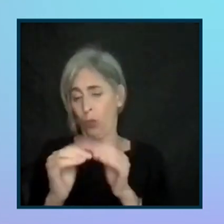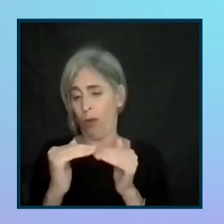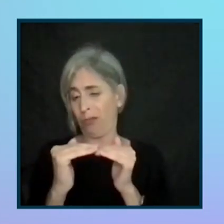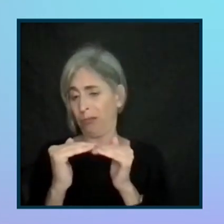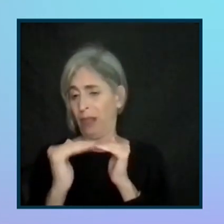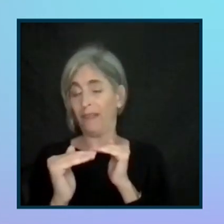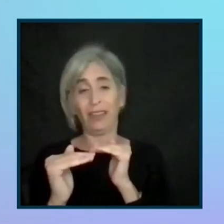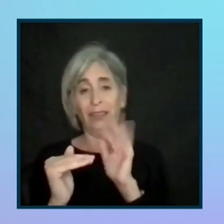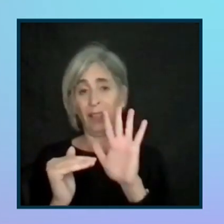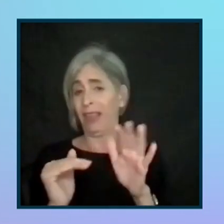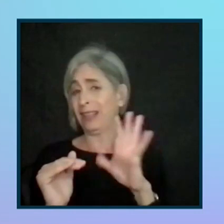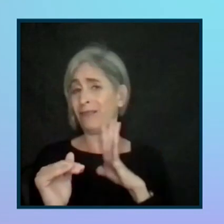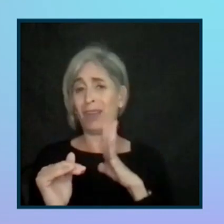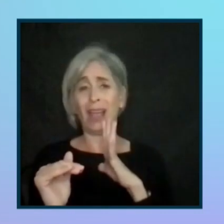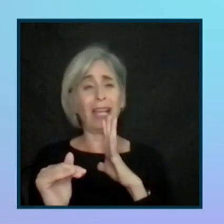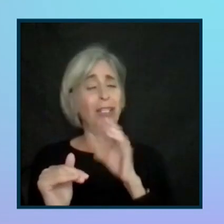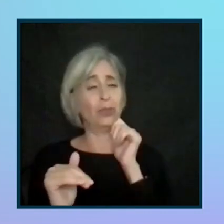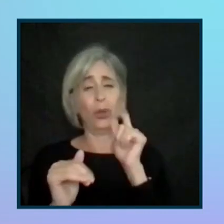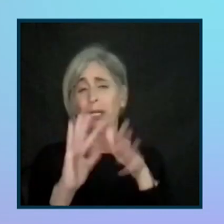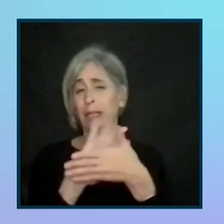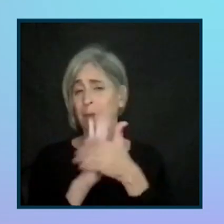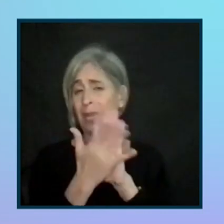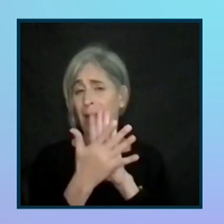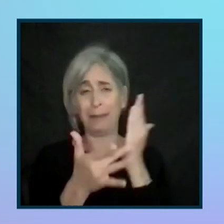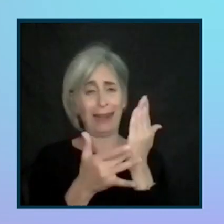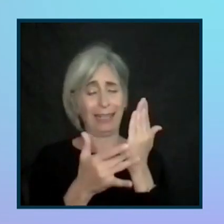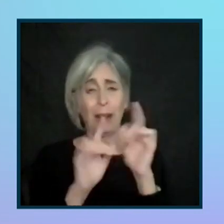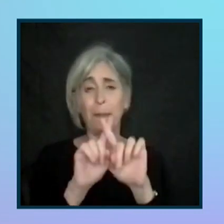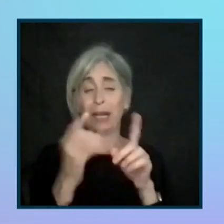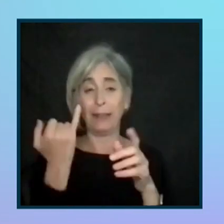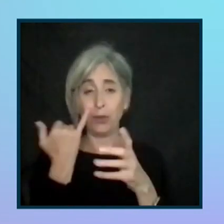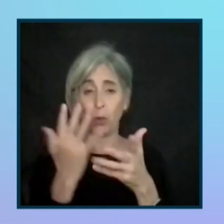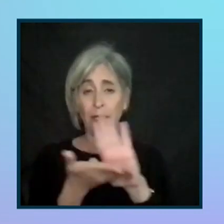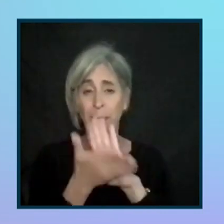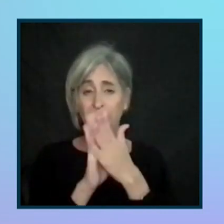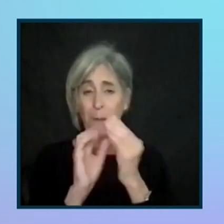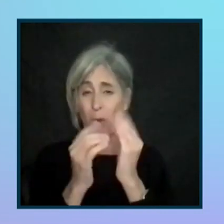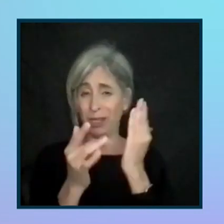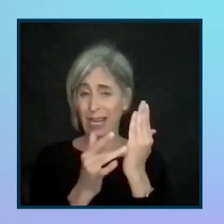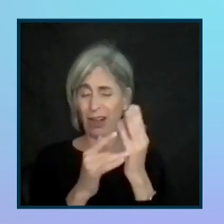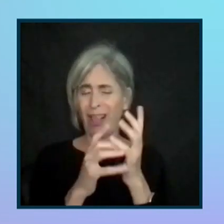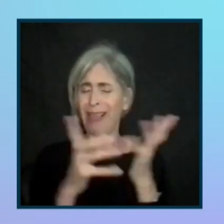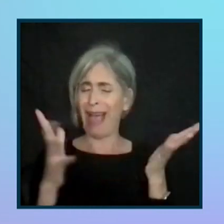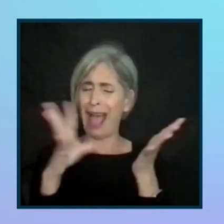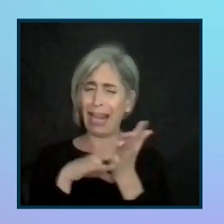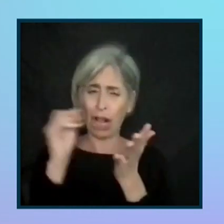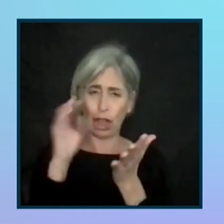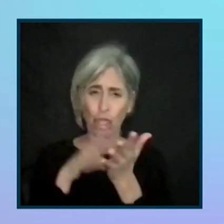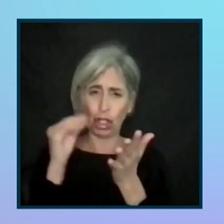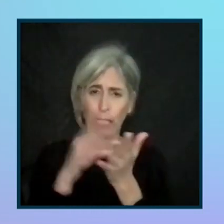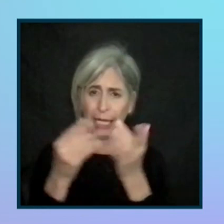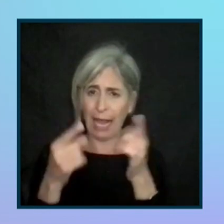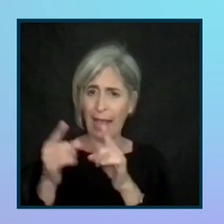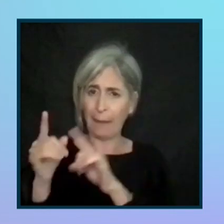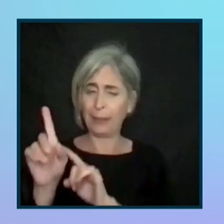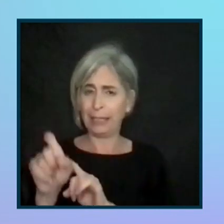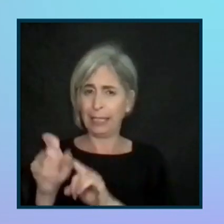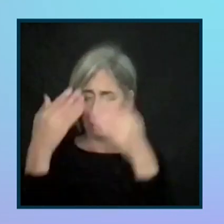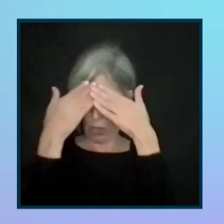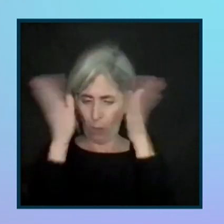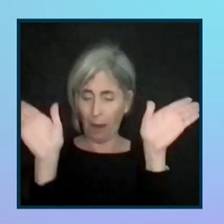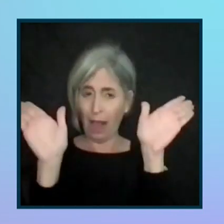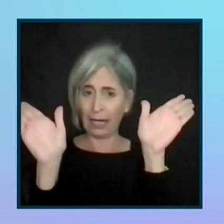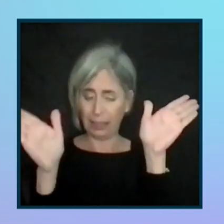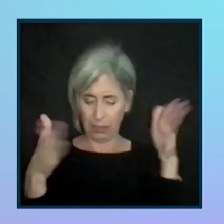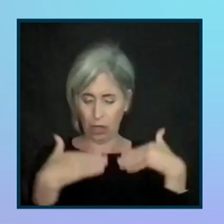saying you need to get technical, but if you want to get technical, there's a lot of learning that needs to be done. So really being open to it, being open